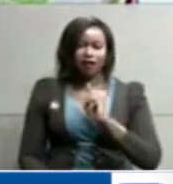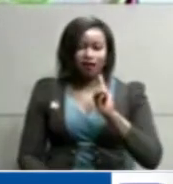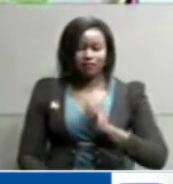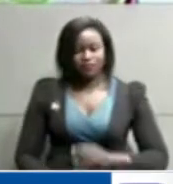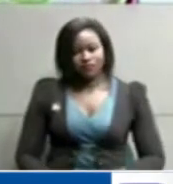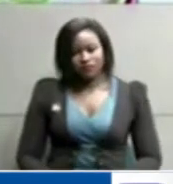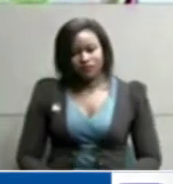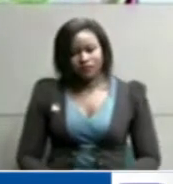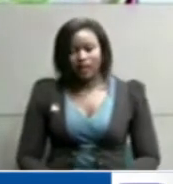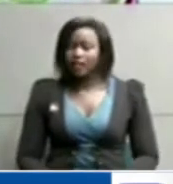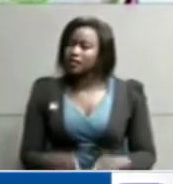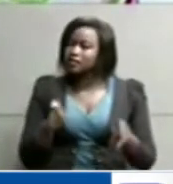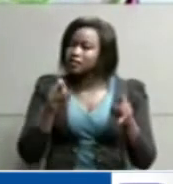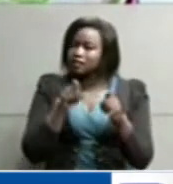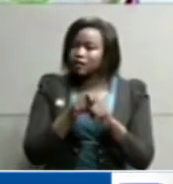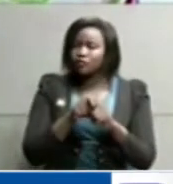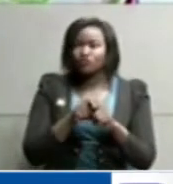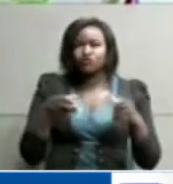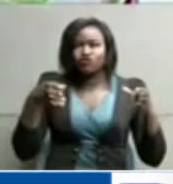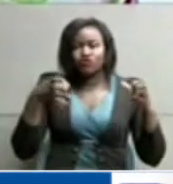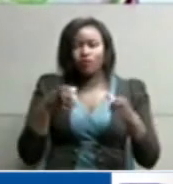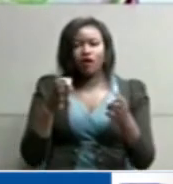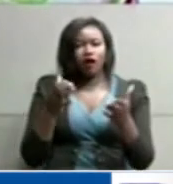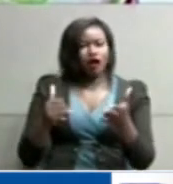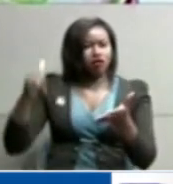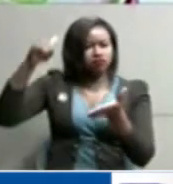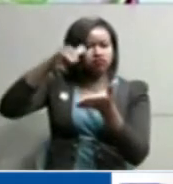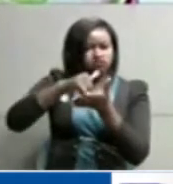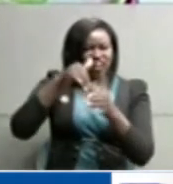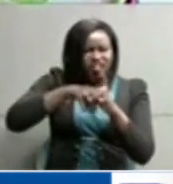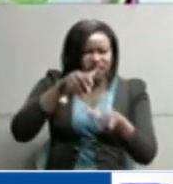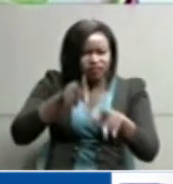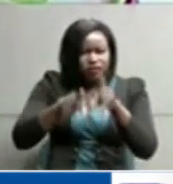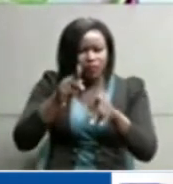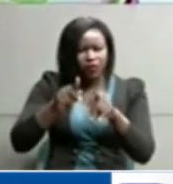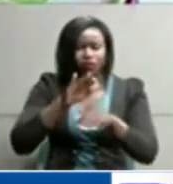The same with the cargo planes.